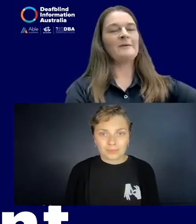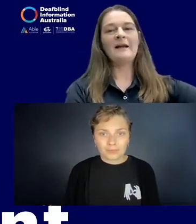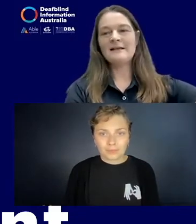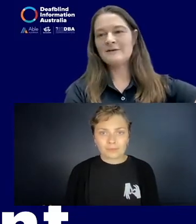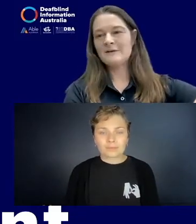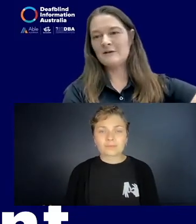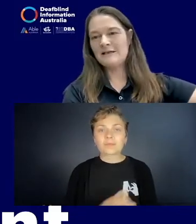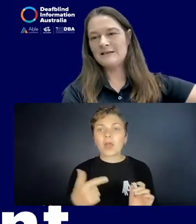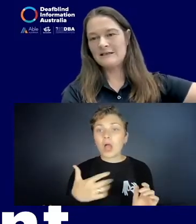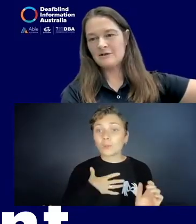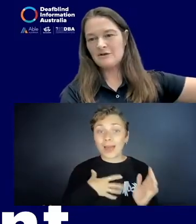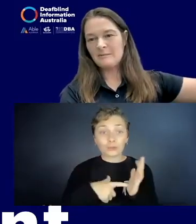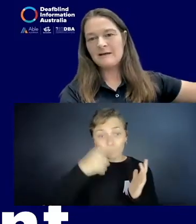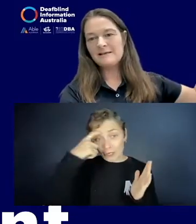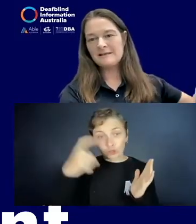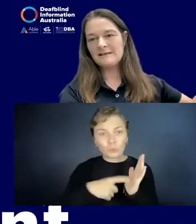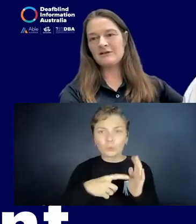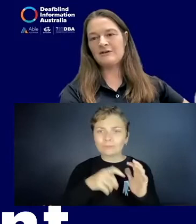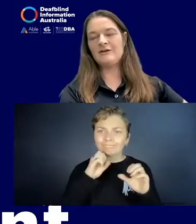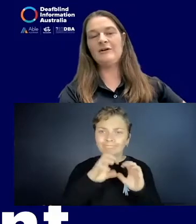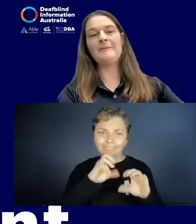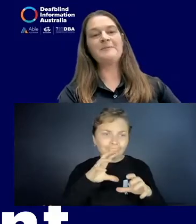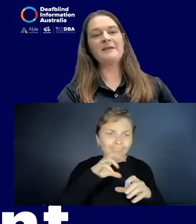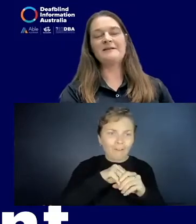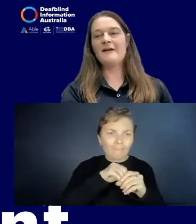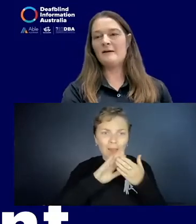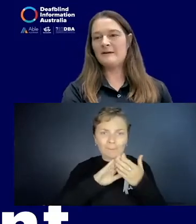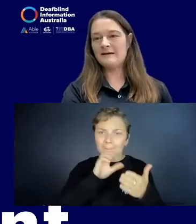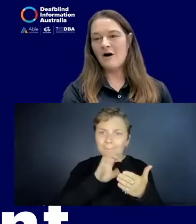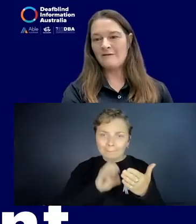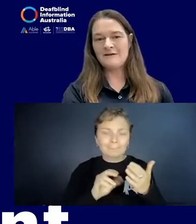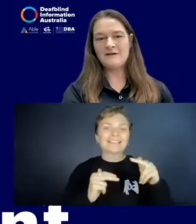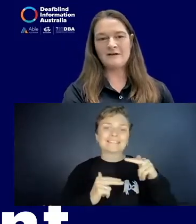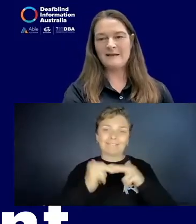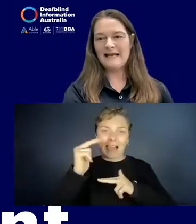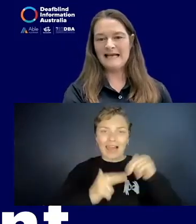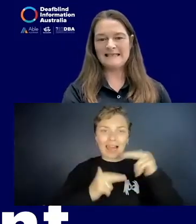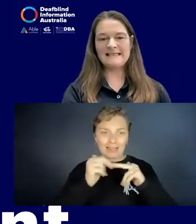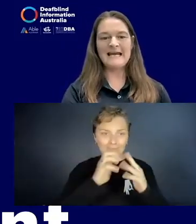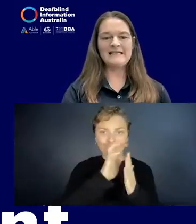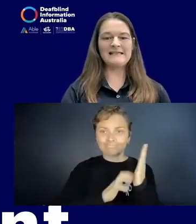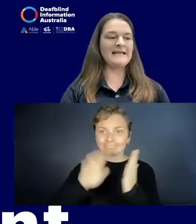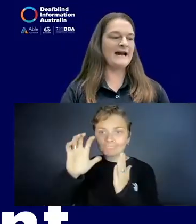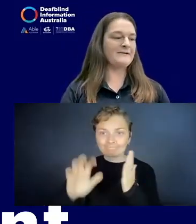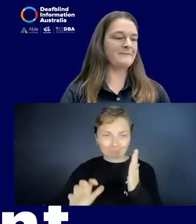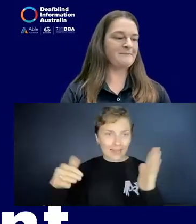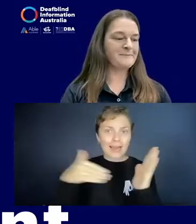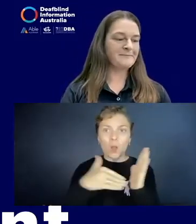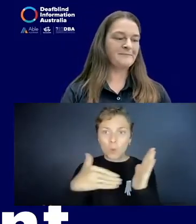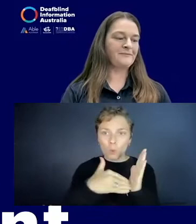I would like to acknowledge the contributors to the development of the document as it stands